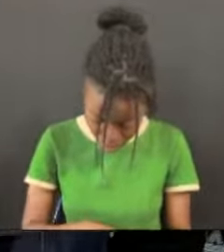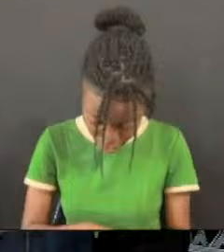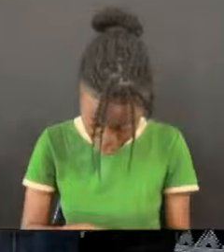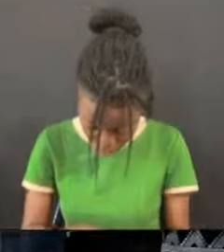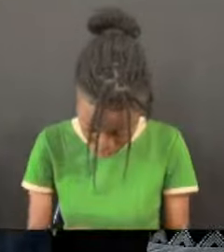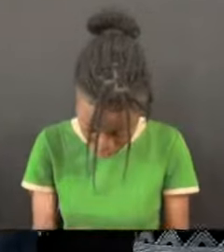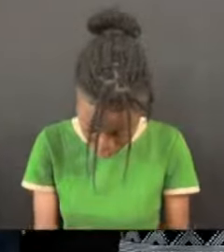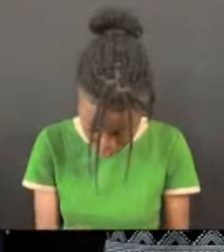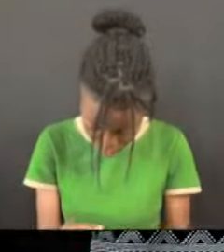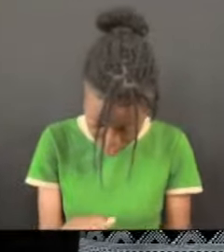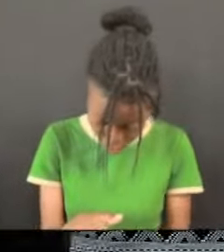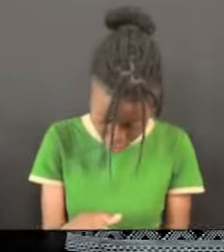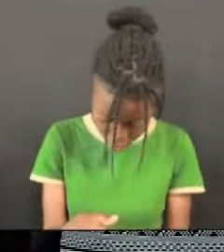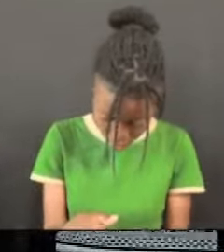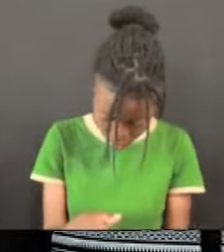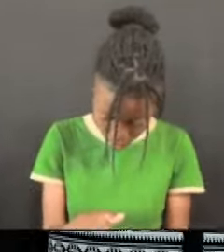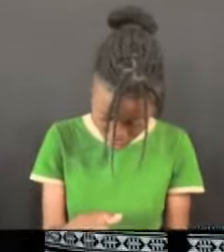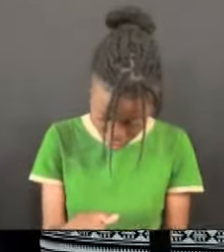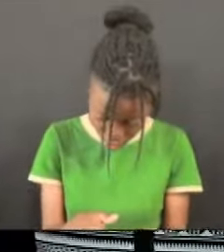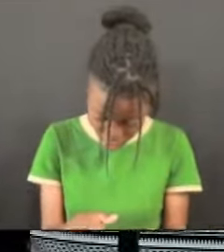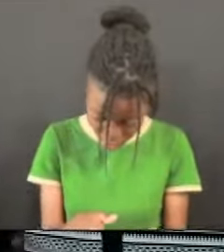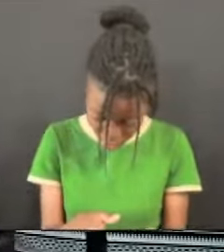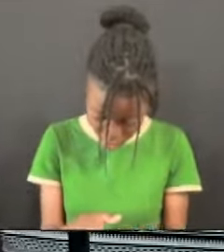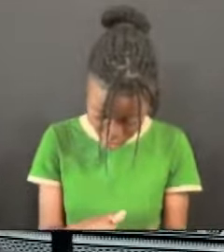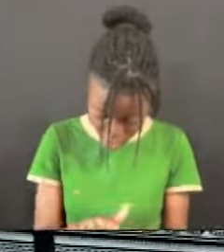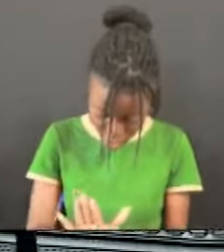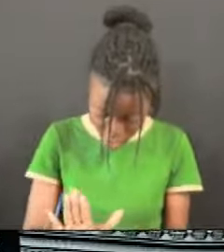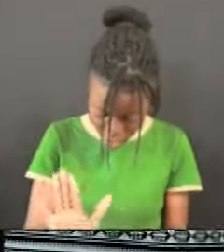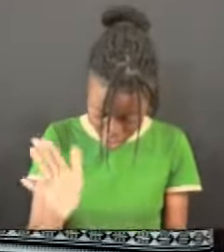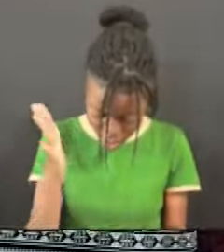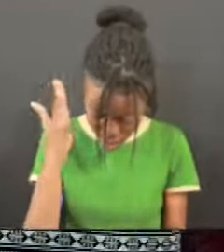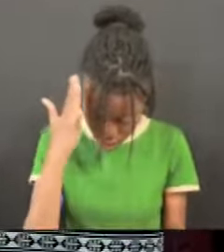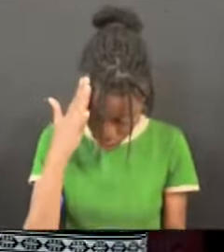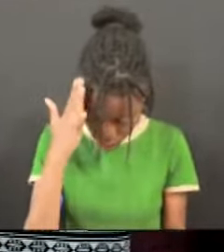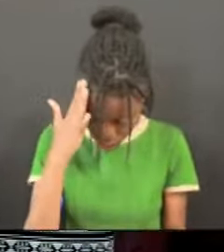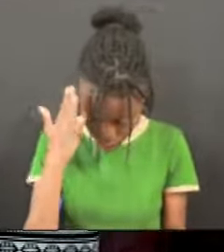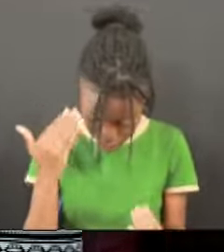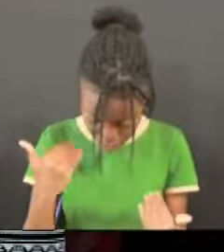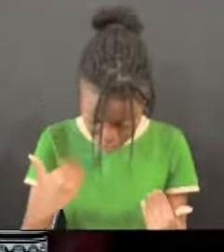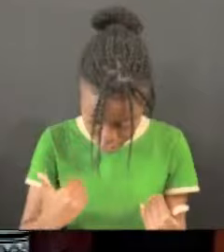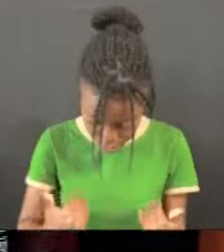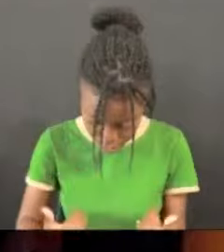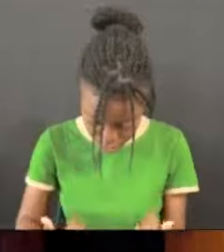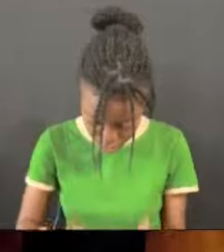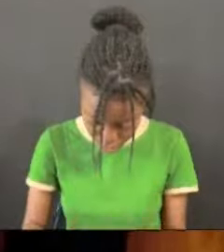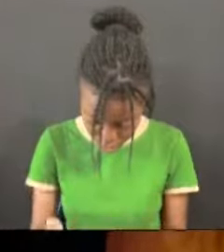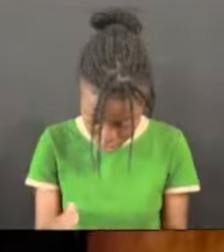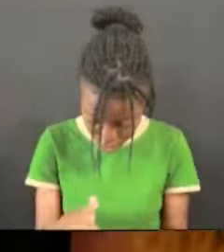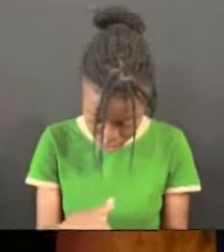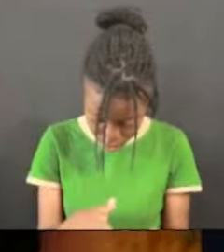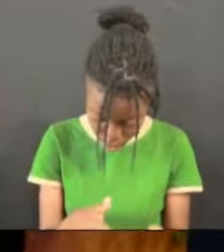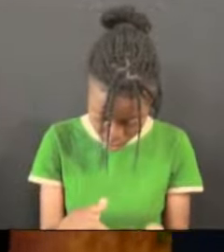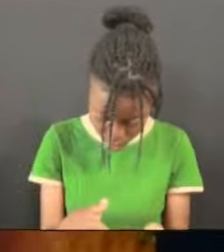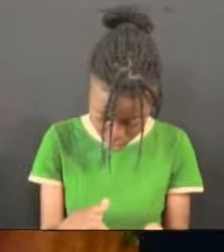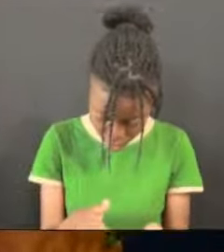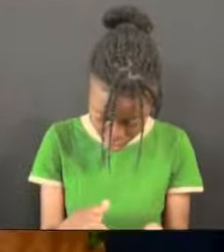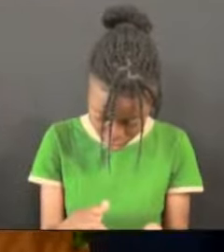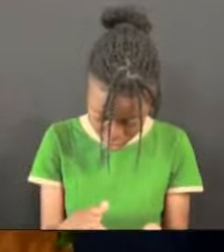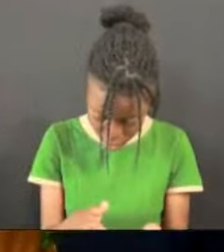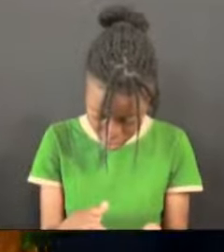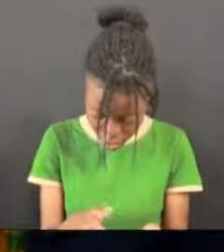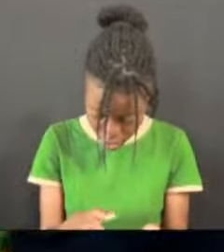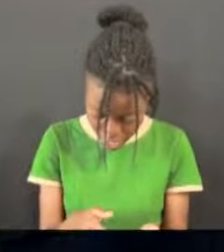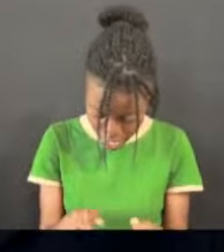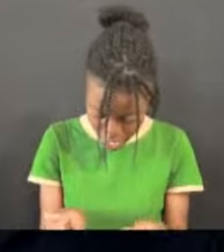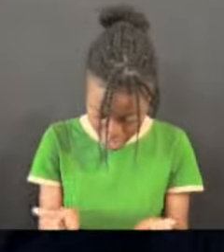Sometimes I'm faint and weary, he knows that I am